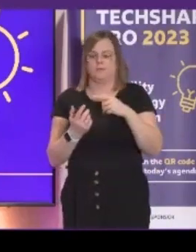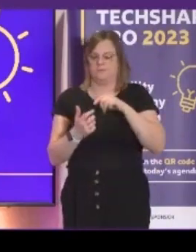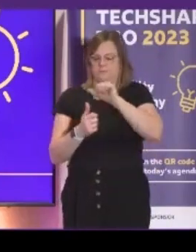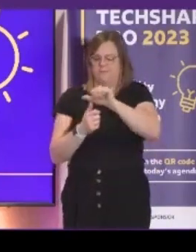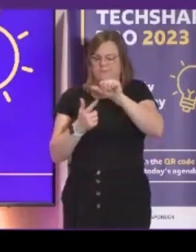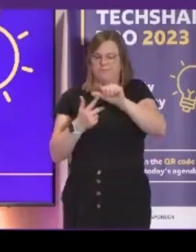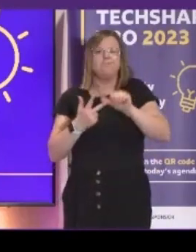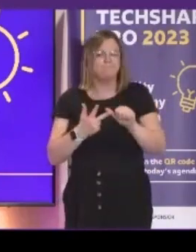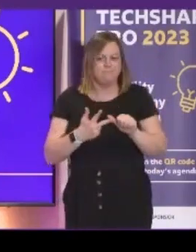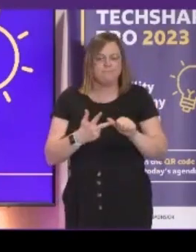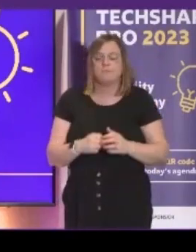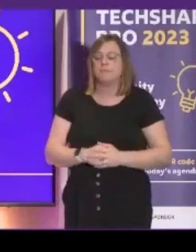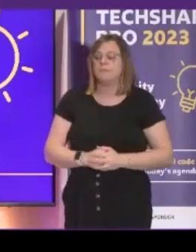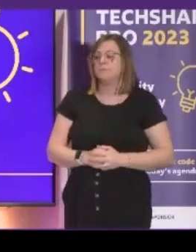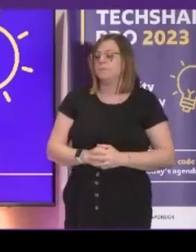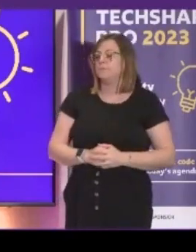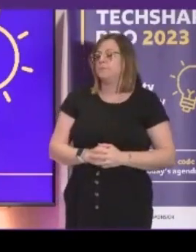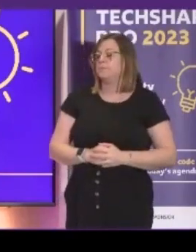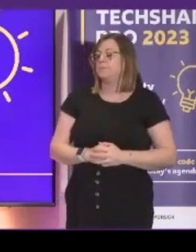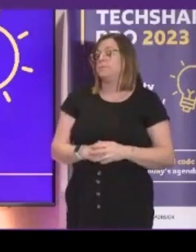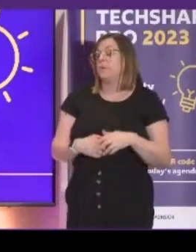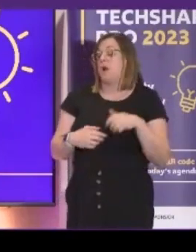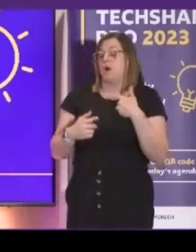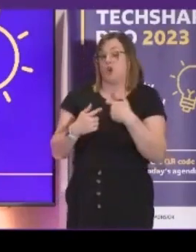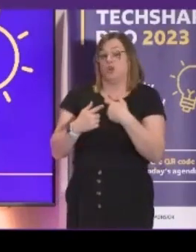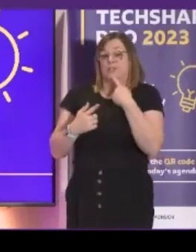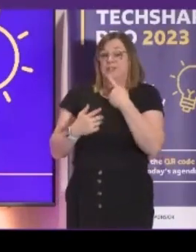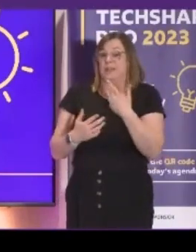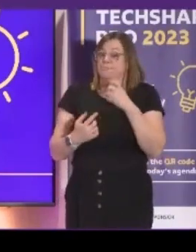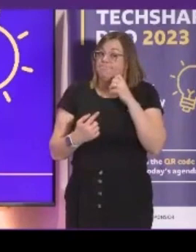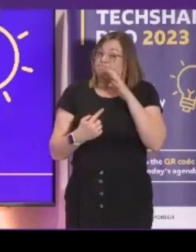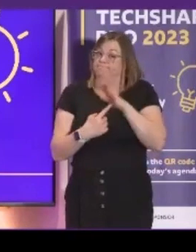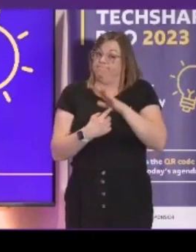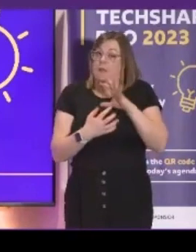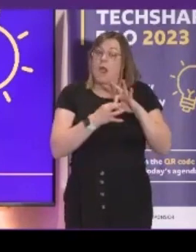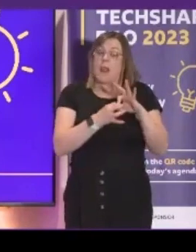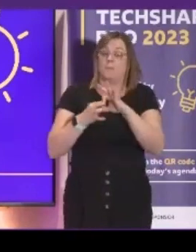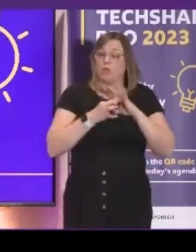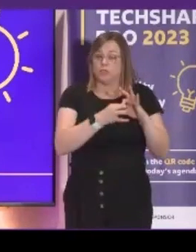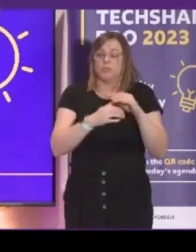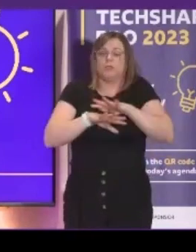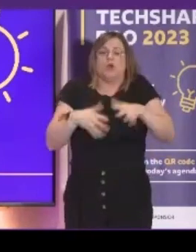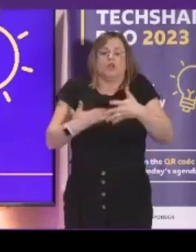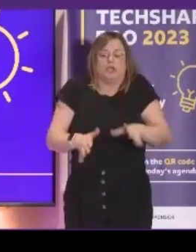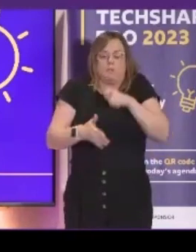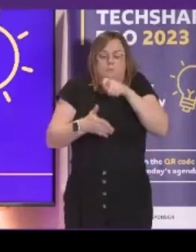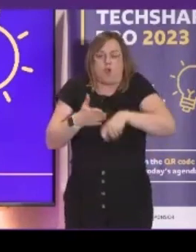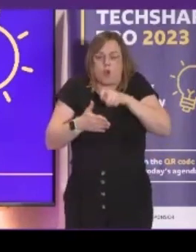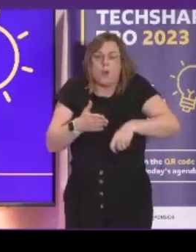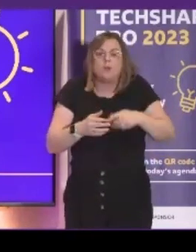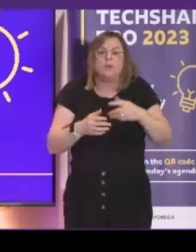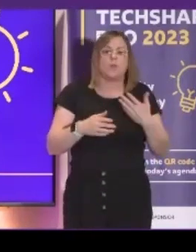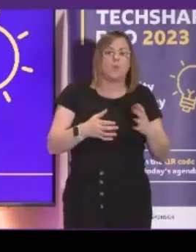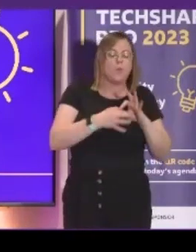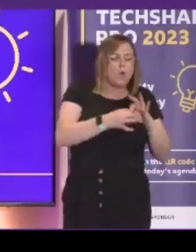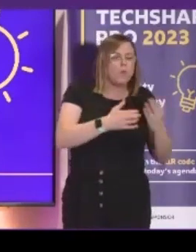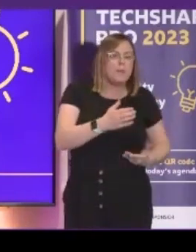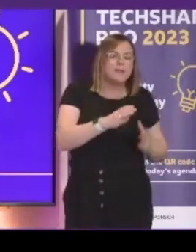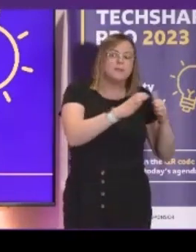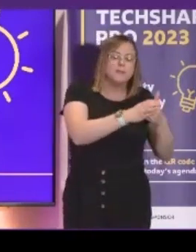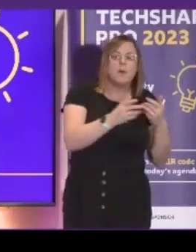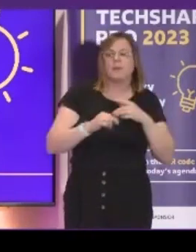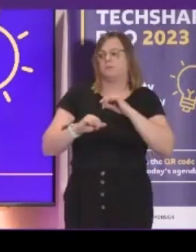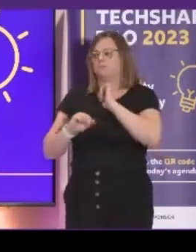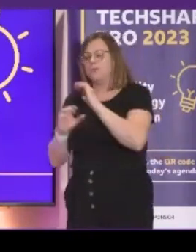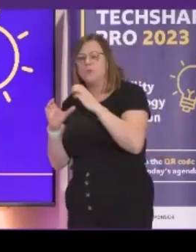processes. Obviously, and Kirsty, you made the point, collaboration is key. So that's not just procurement, it's working closely with the business, it's working closely with